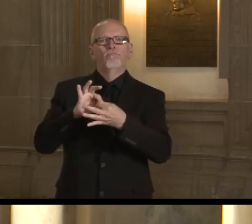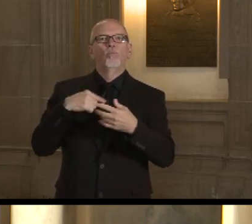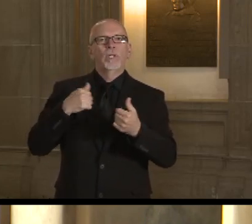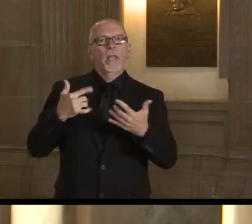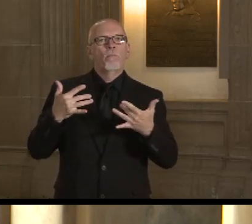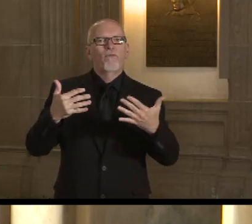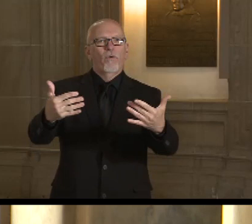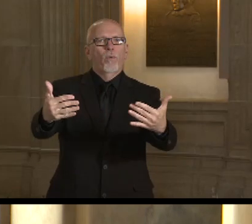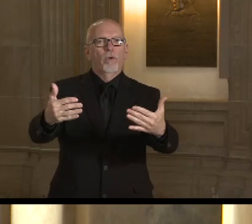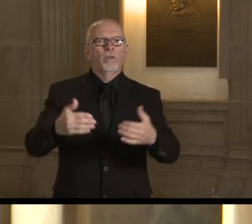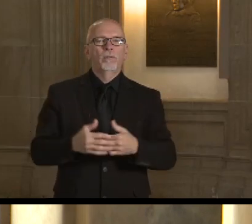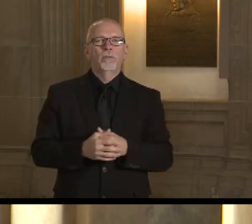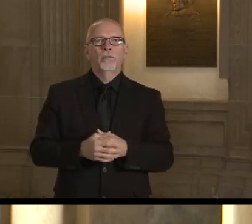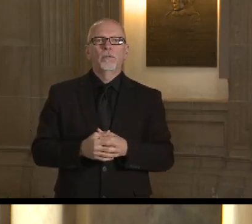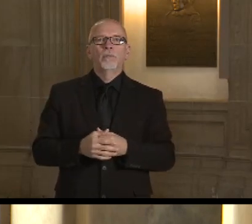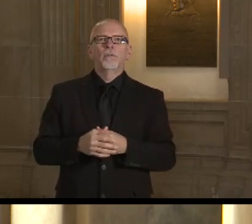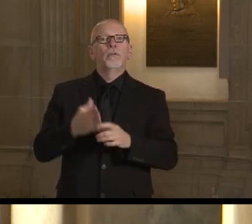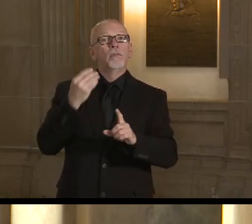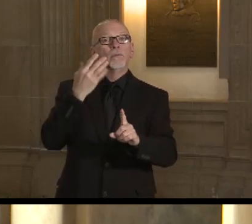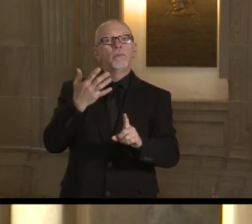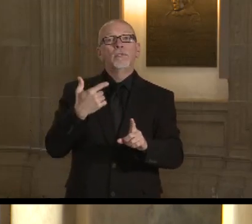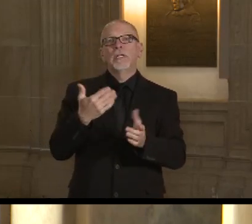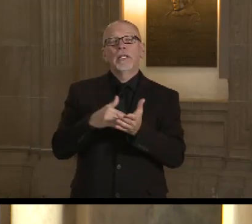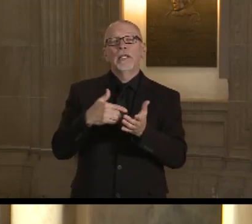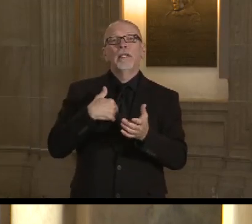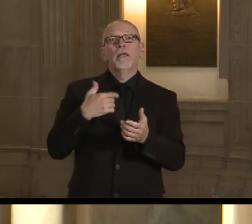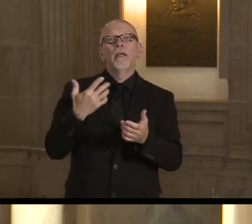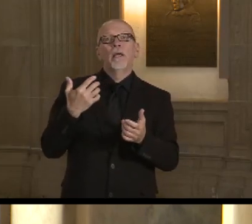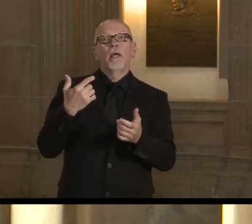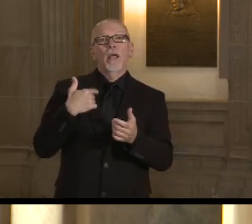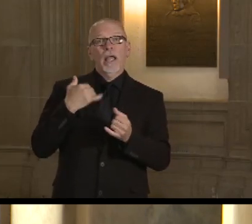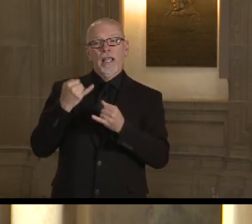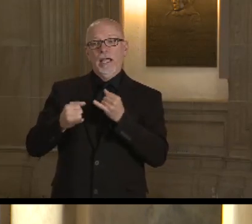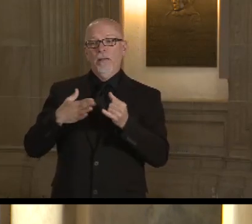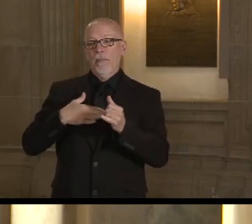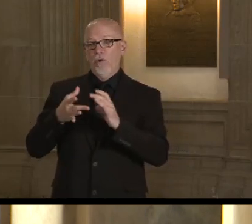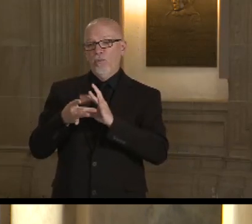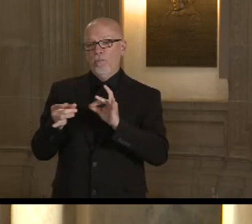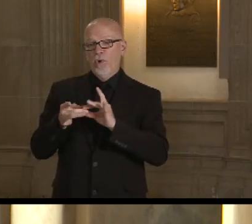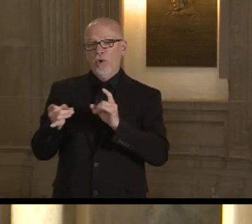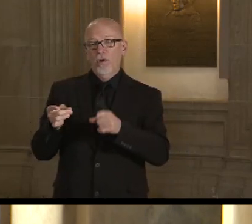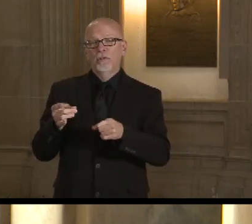forward. And I ended my remarks with